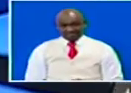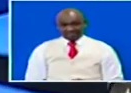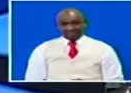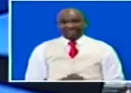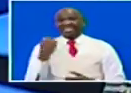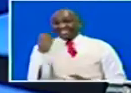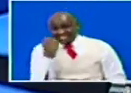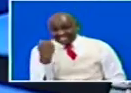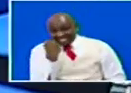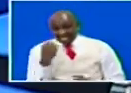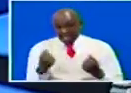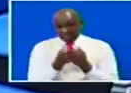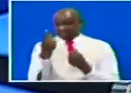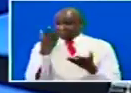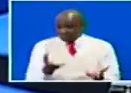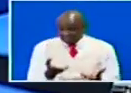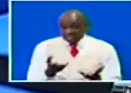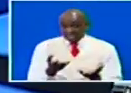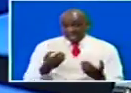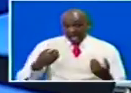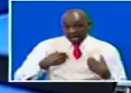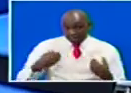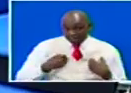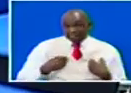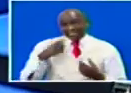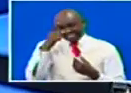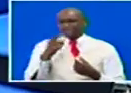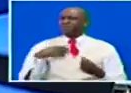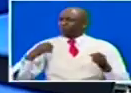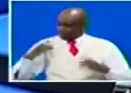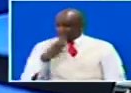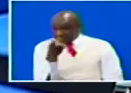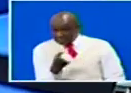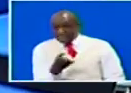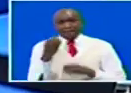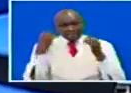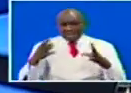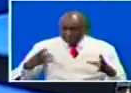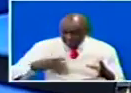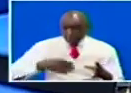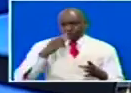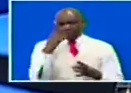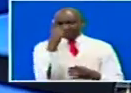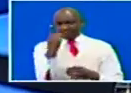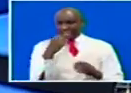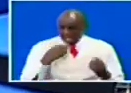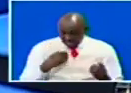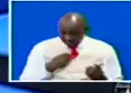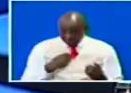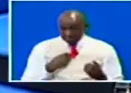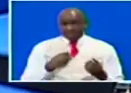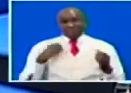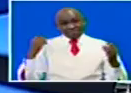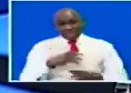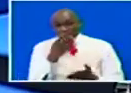Diseases that have plagued humanity over the years, cancer may be perhaps the most dreaded. And of all the people affected by the 21st century nightmare,